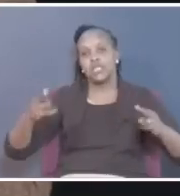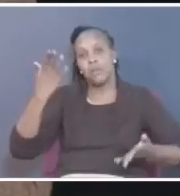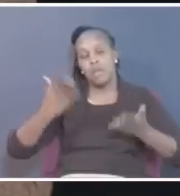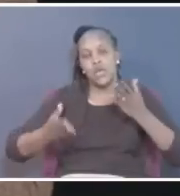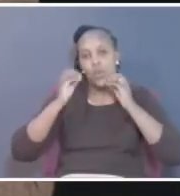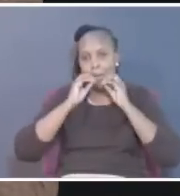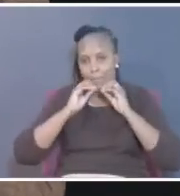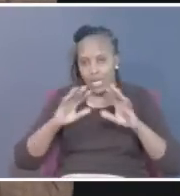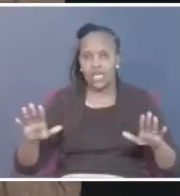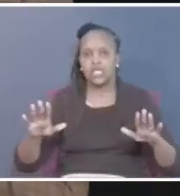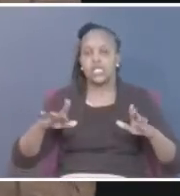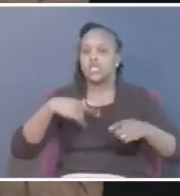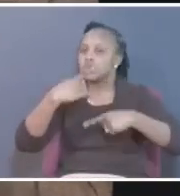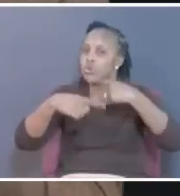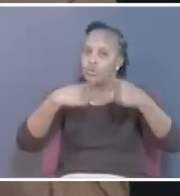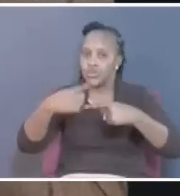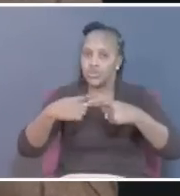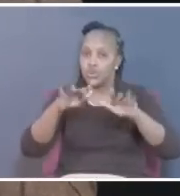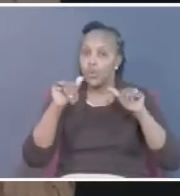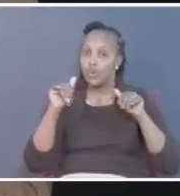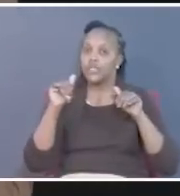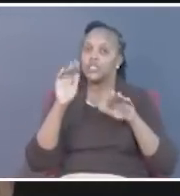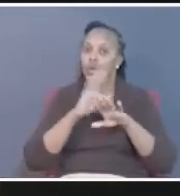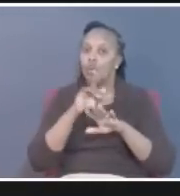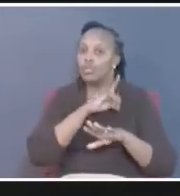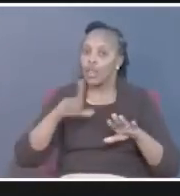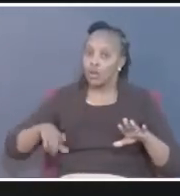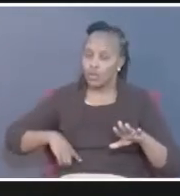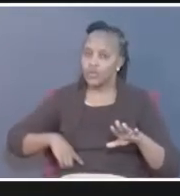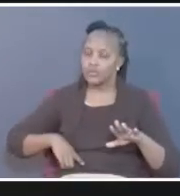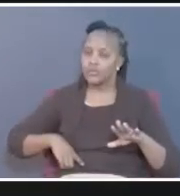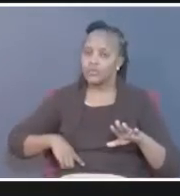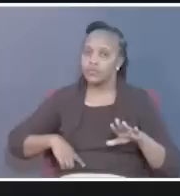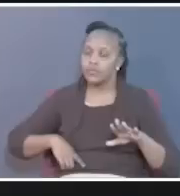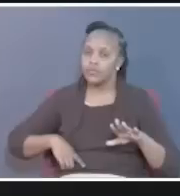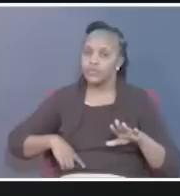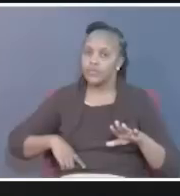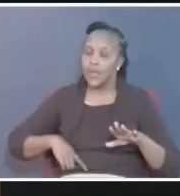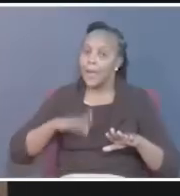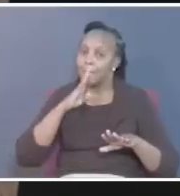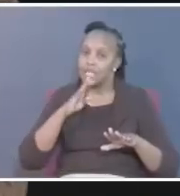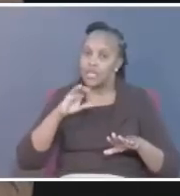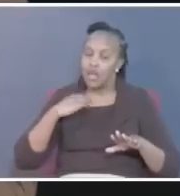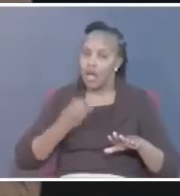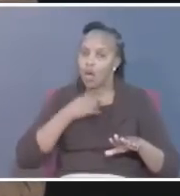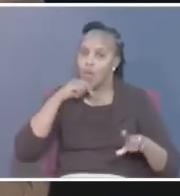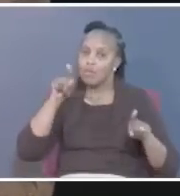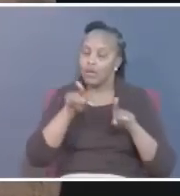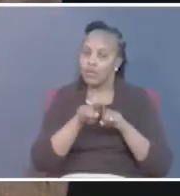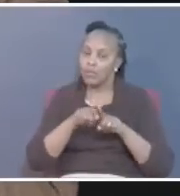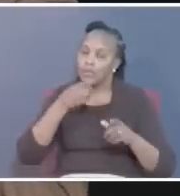blessed as we continue waiting on the Lord and as we purpose to be our brother's keeper.